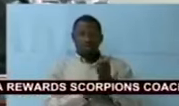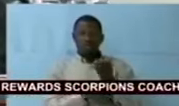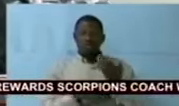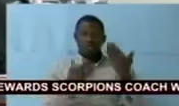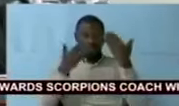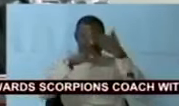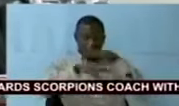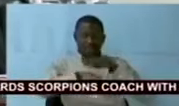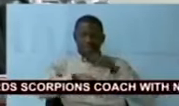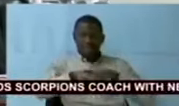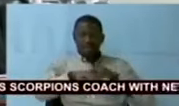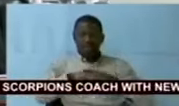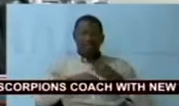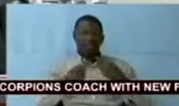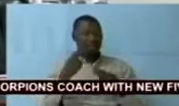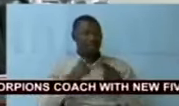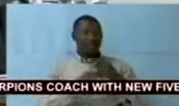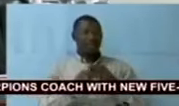and at odd hour.